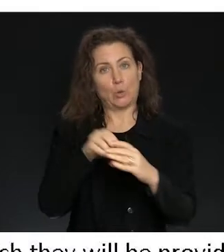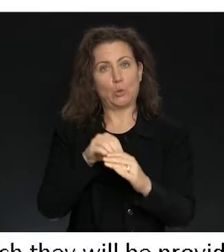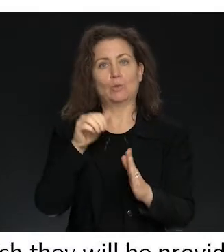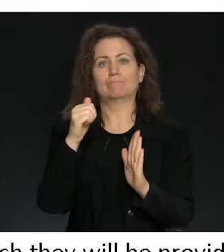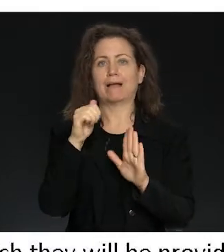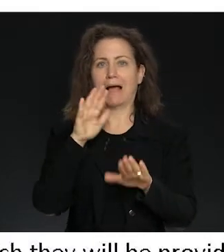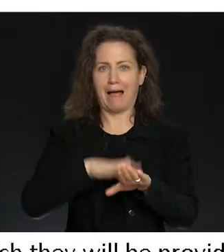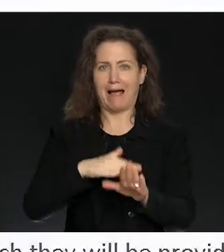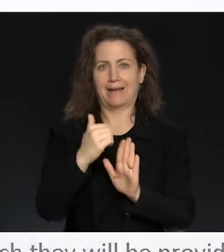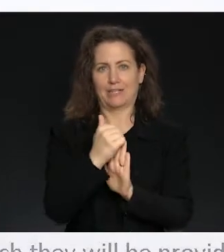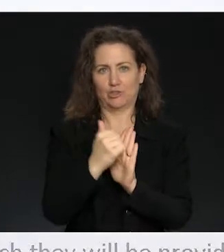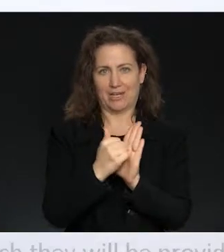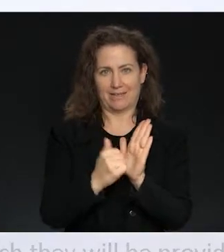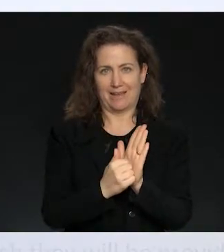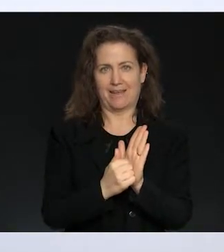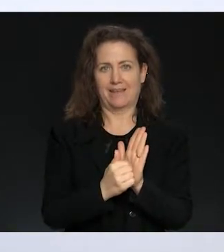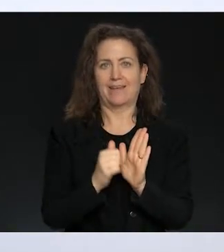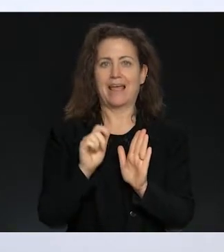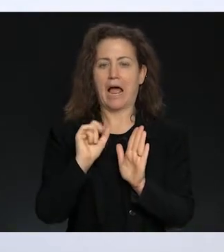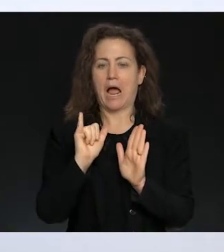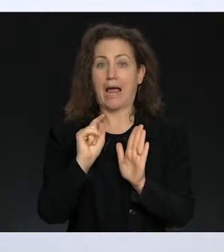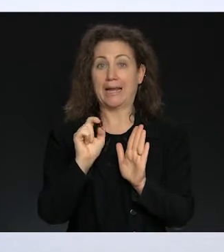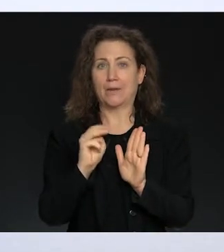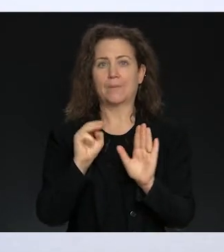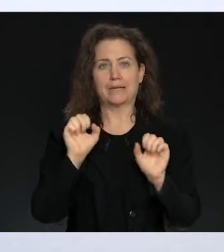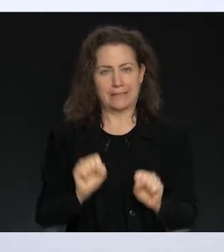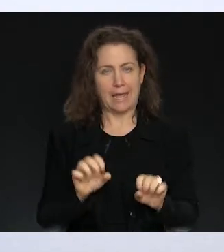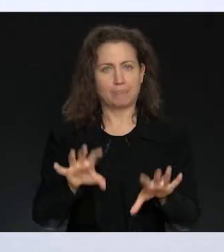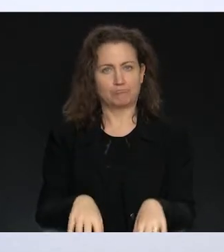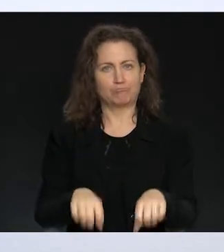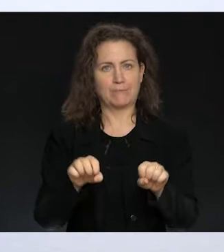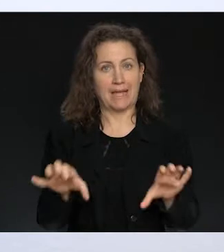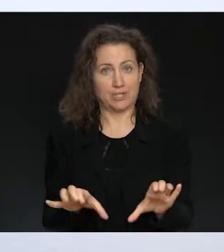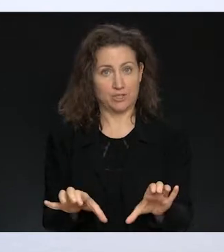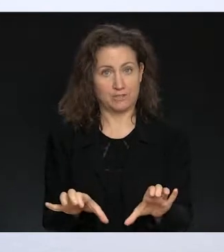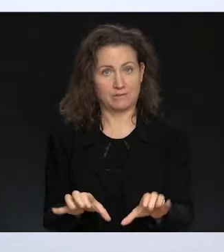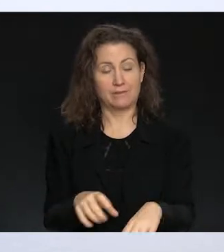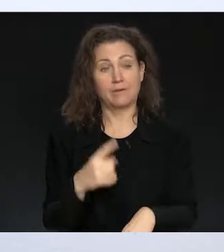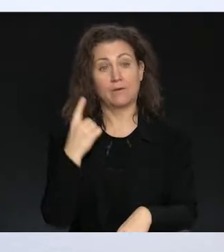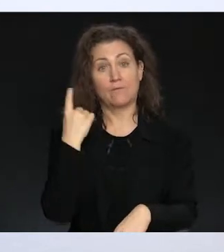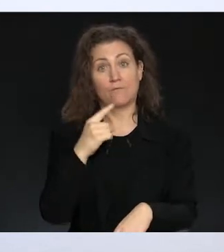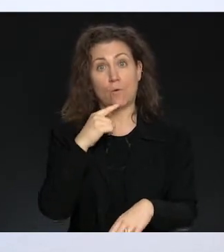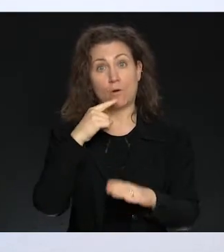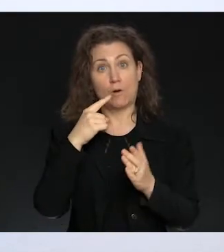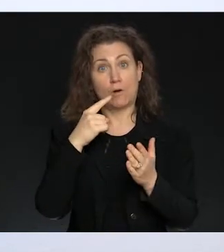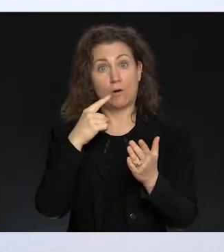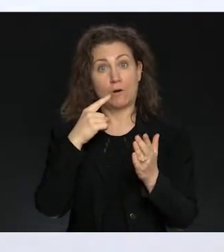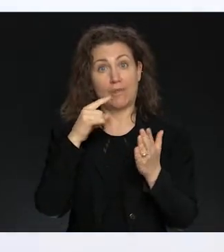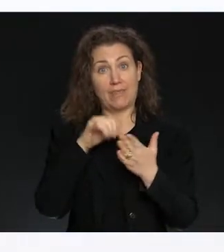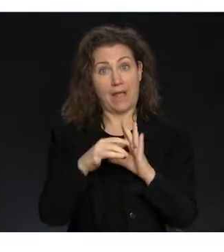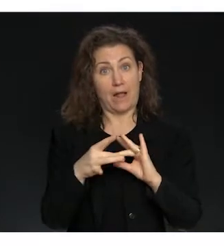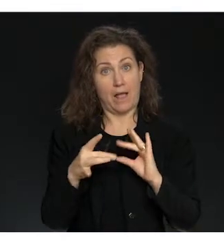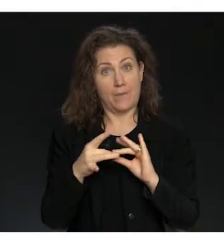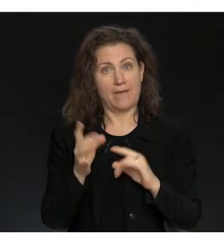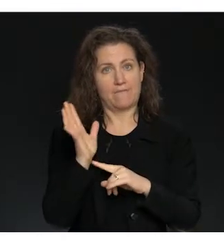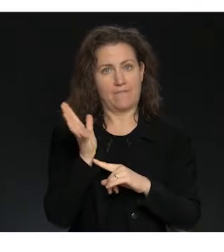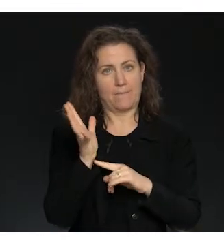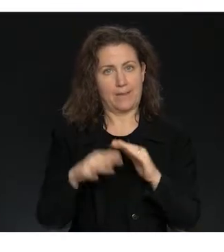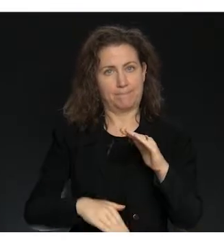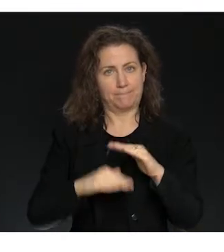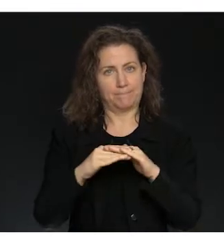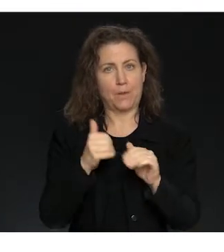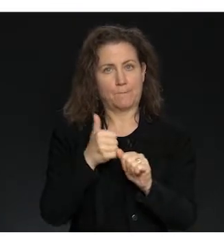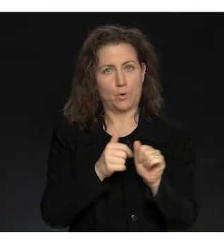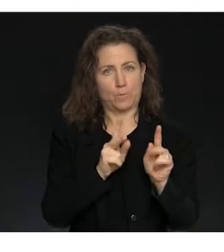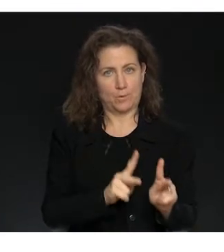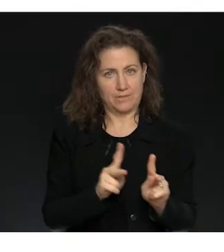item upon which action will be taken. There is a limit of 5 minutes per person on this agenda item. Item